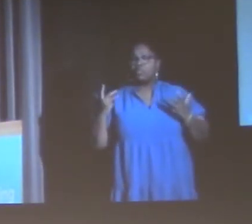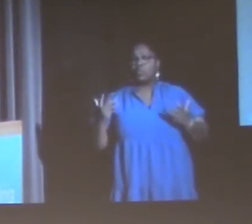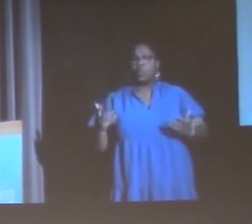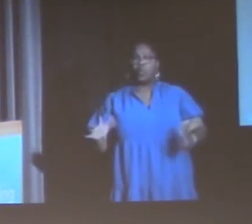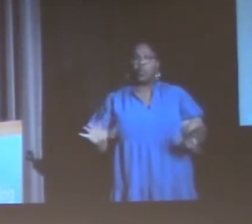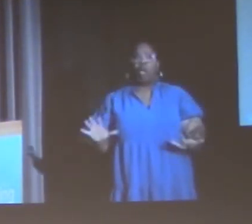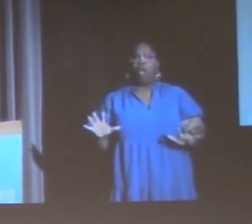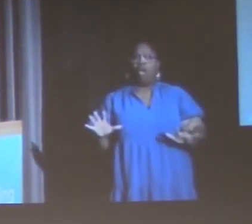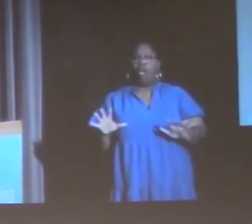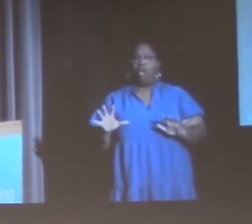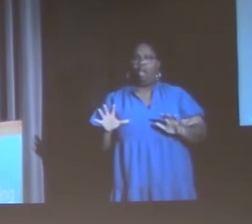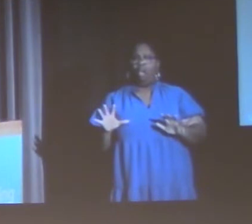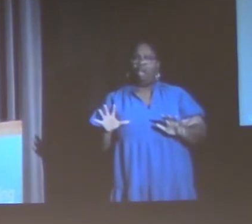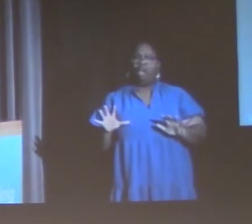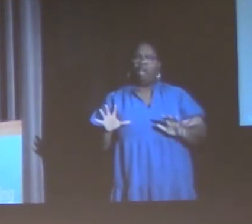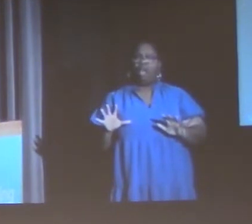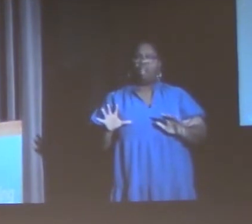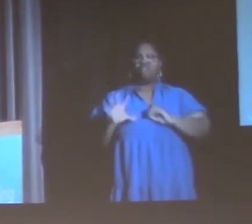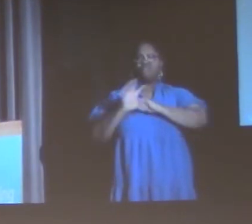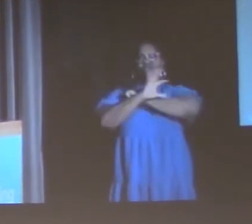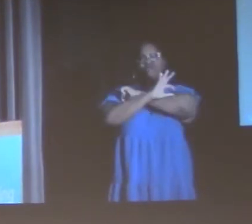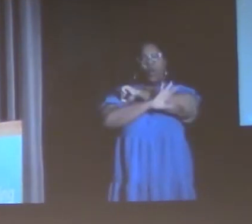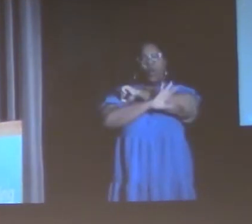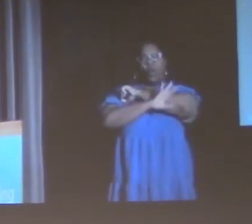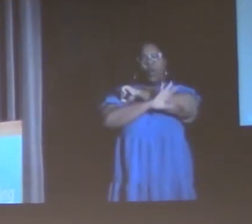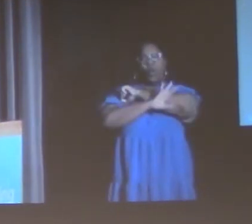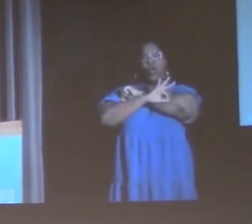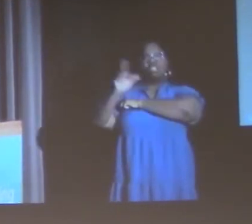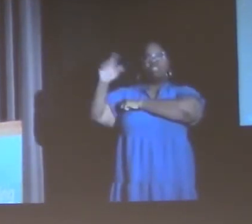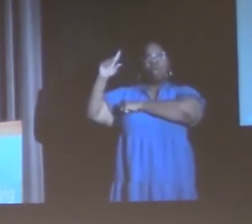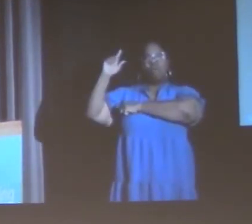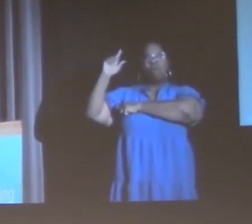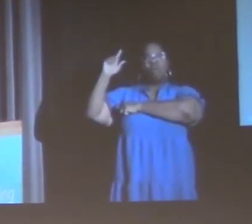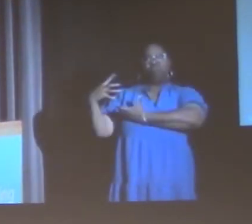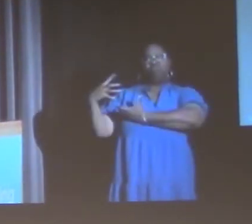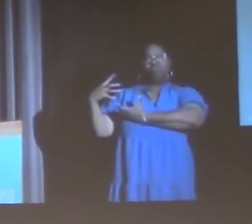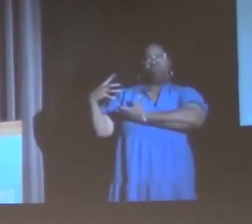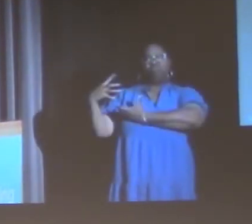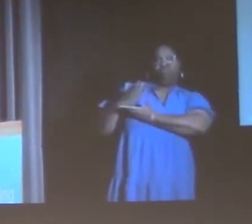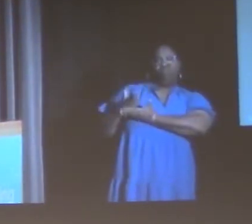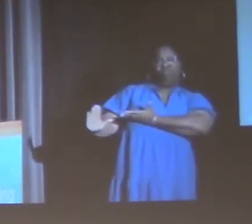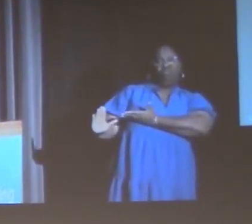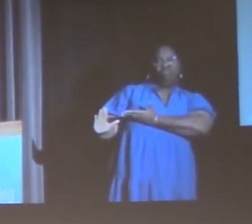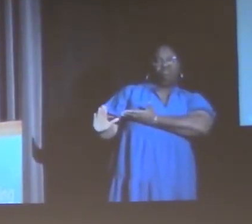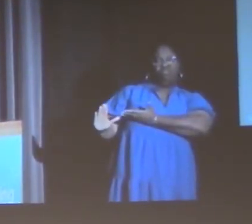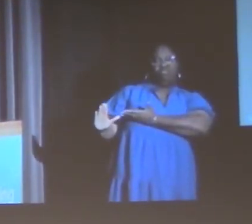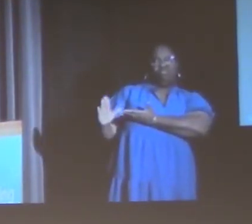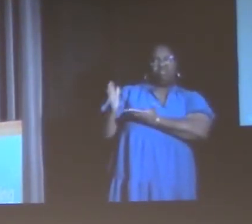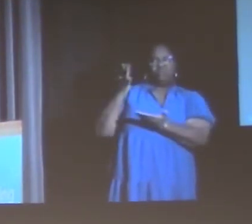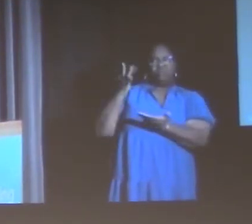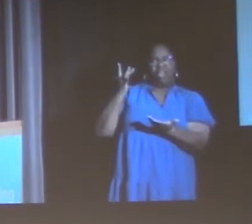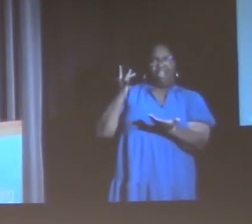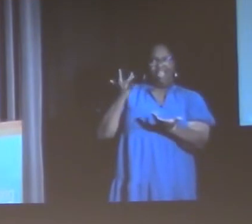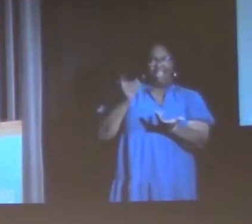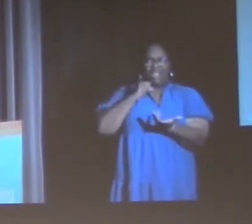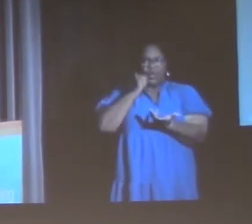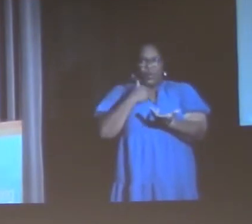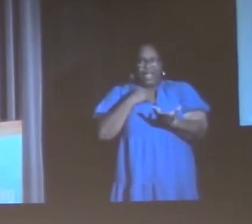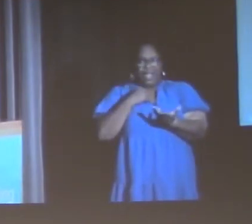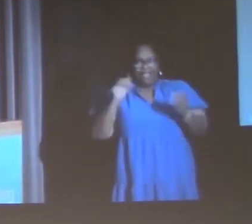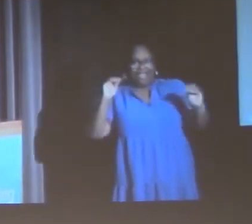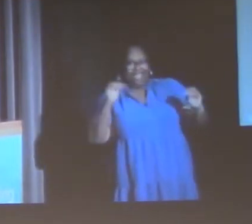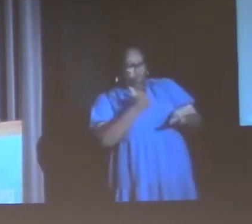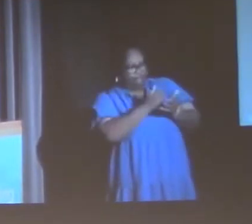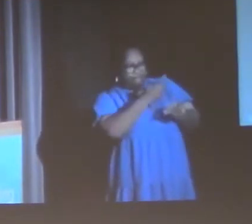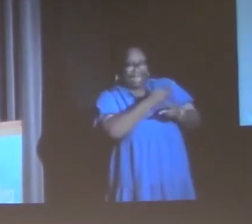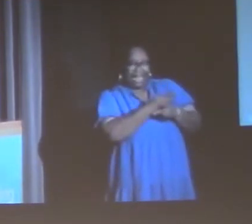foreign Islamic States members because they don't have anything to take care of them. They don't have the system, the right system. They